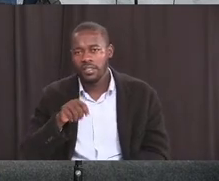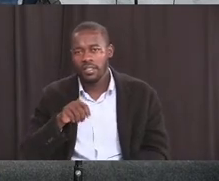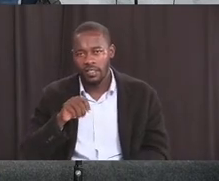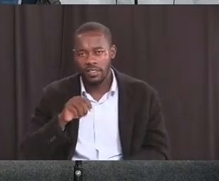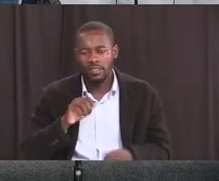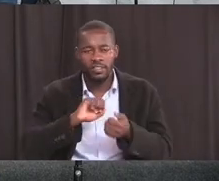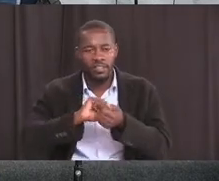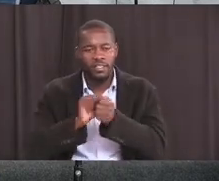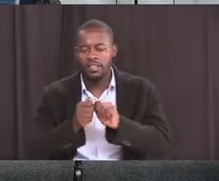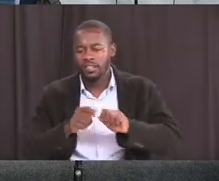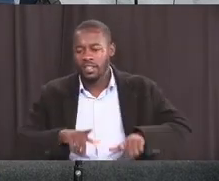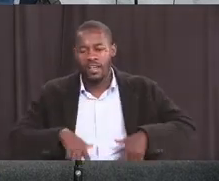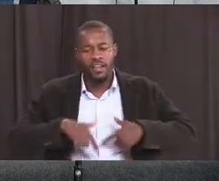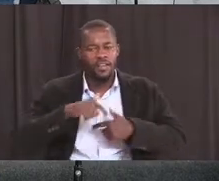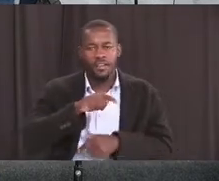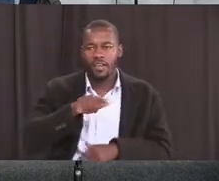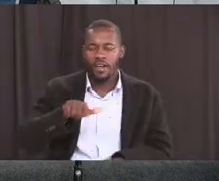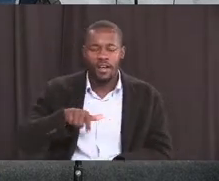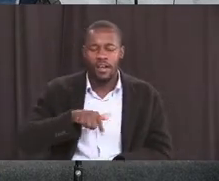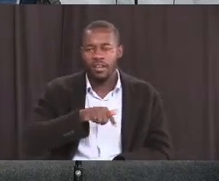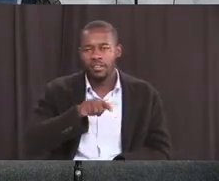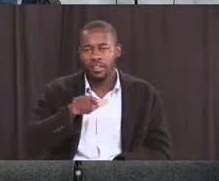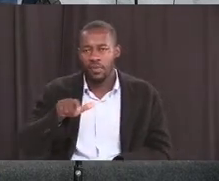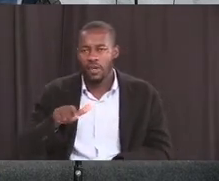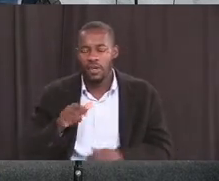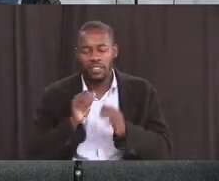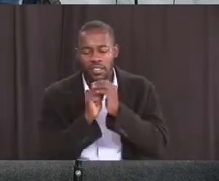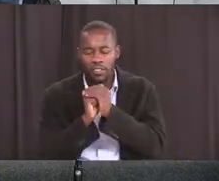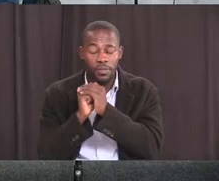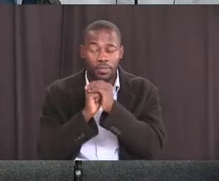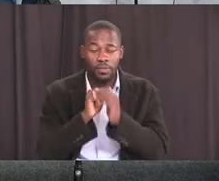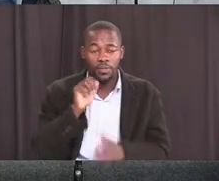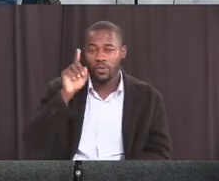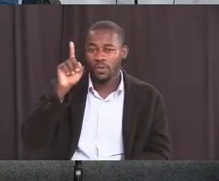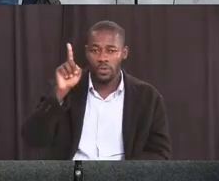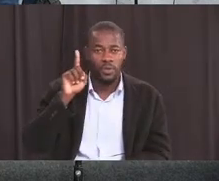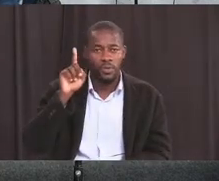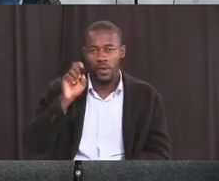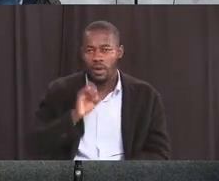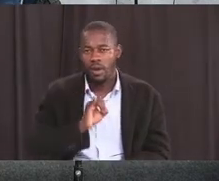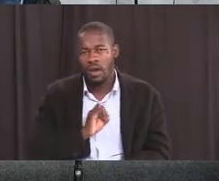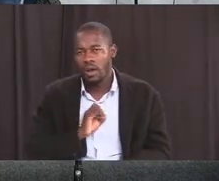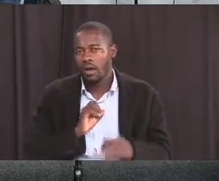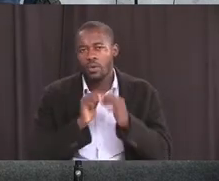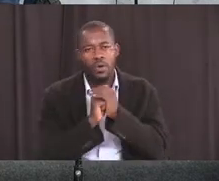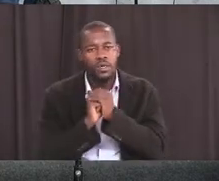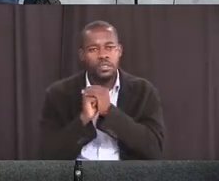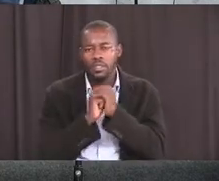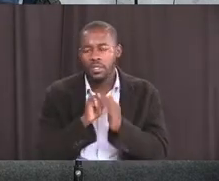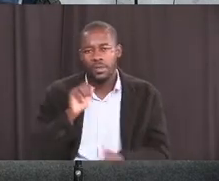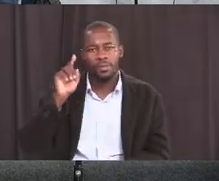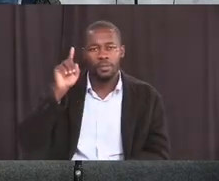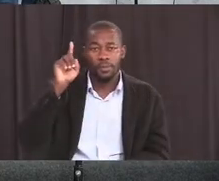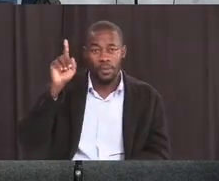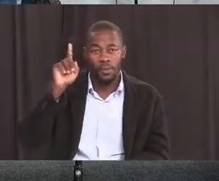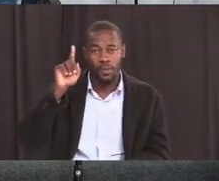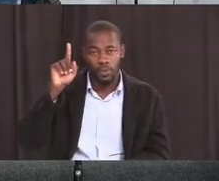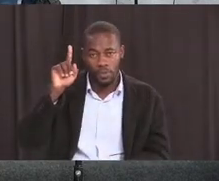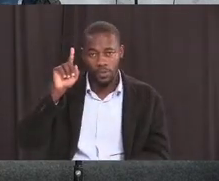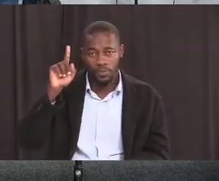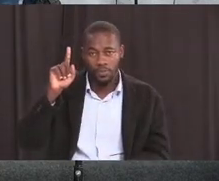turning lives around. I worship you, I worship